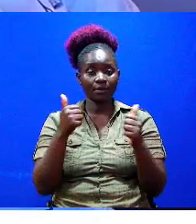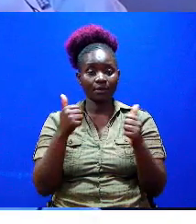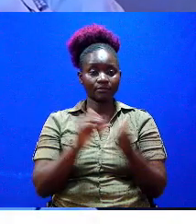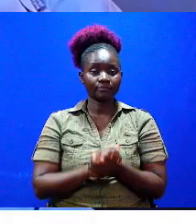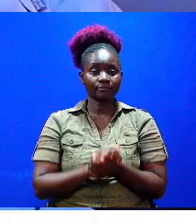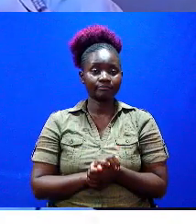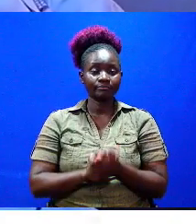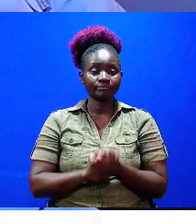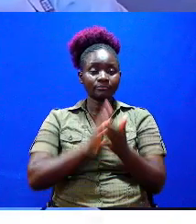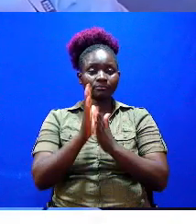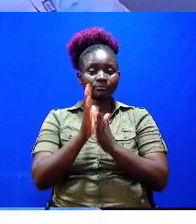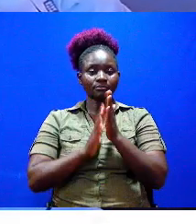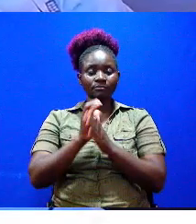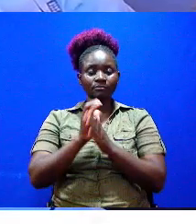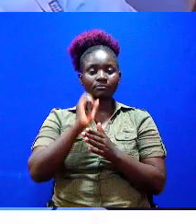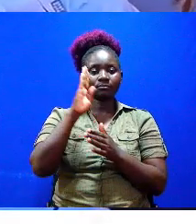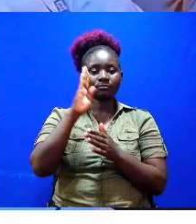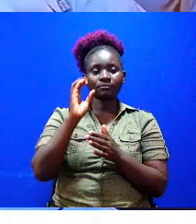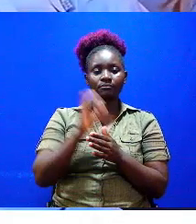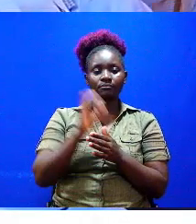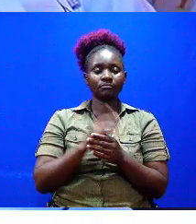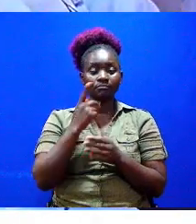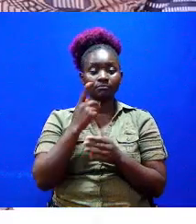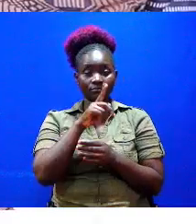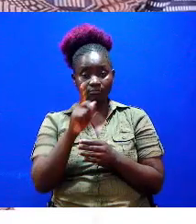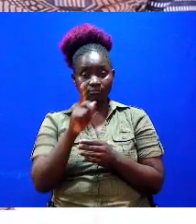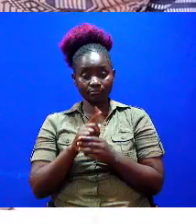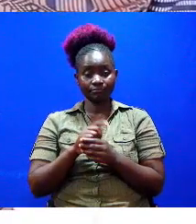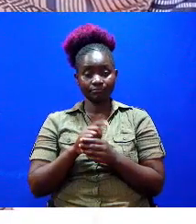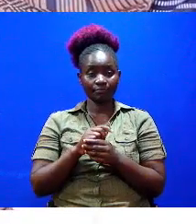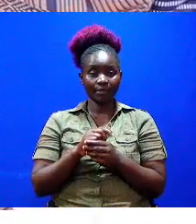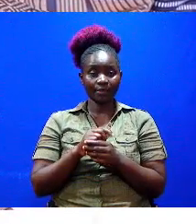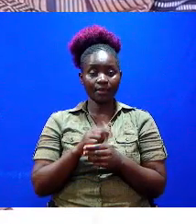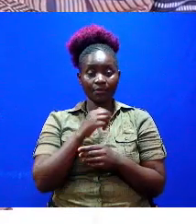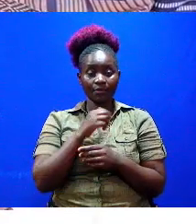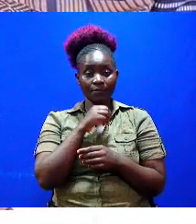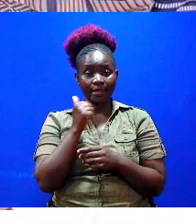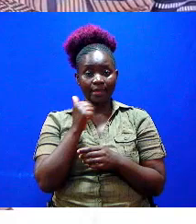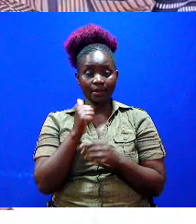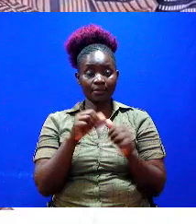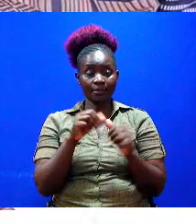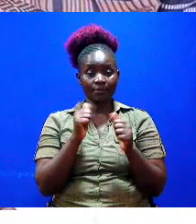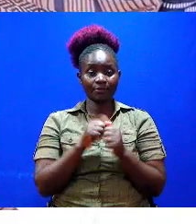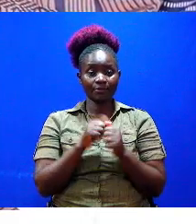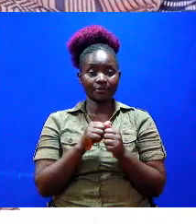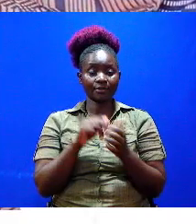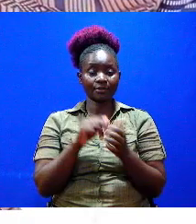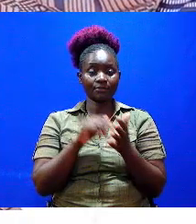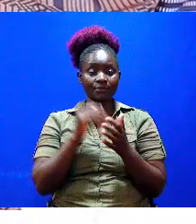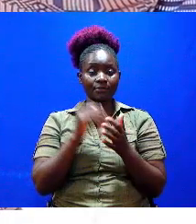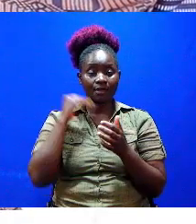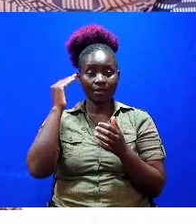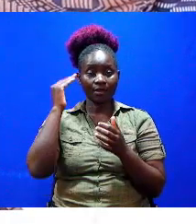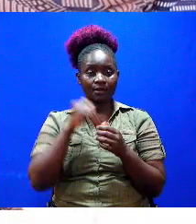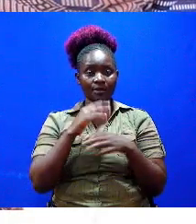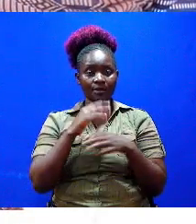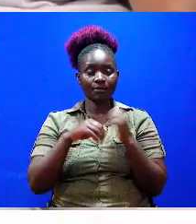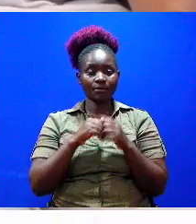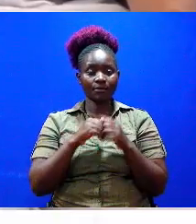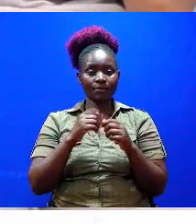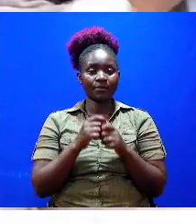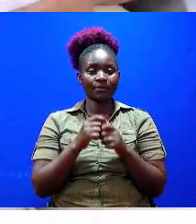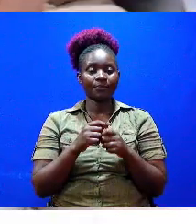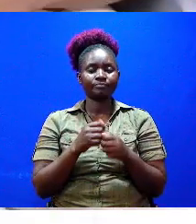Omorobelio OCBC nigo ororekanire gukoria buya korengano mochenelibwe skuru iyo ase asaba aborki gwago cha koyobwatera